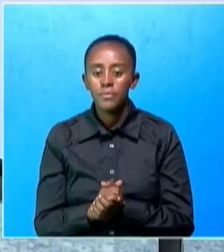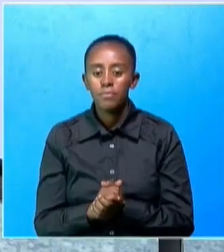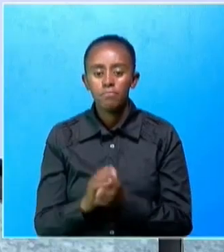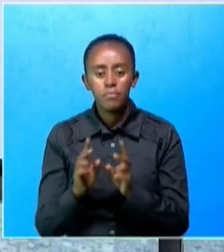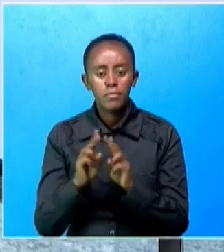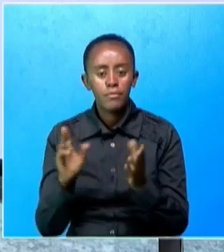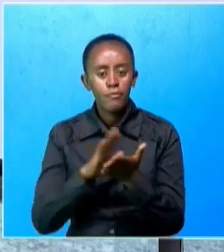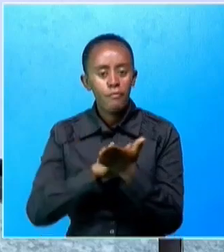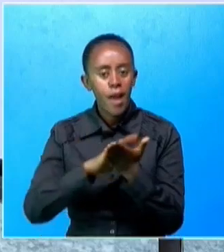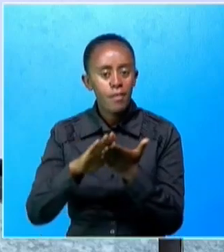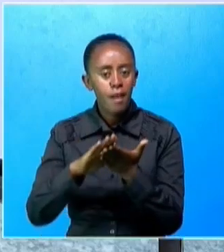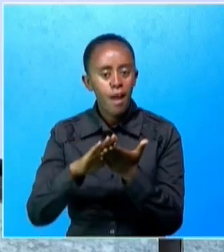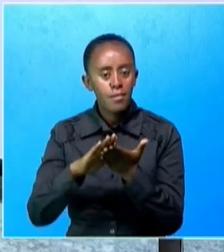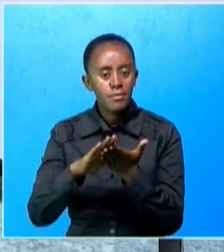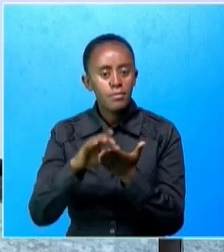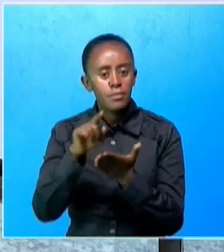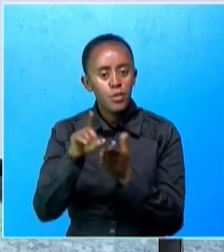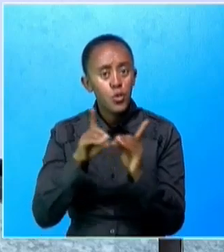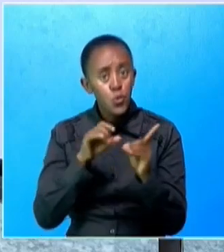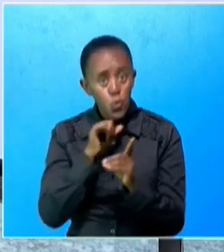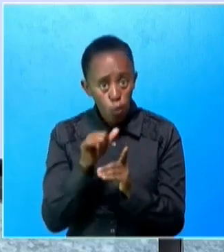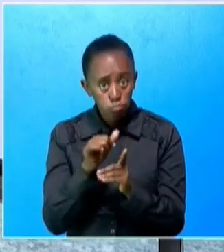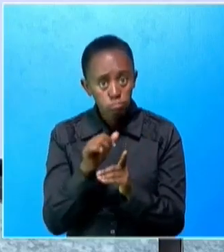Very nice. Don't do and be.